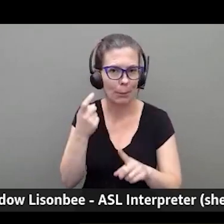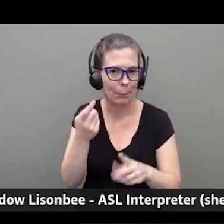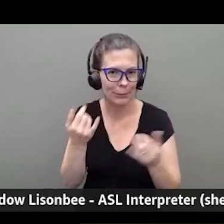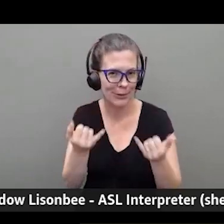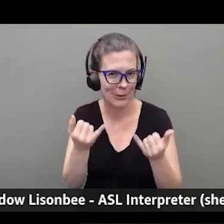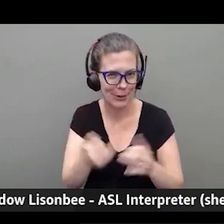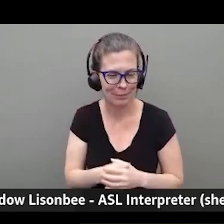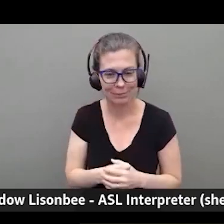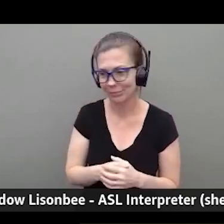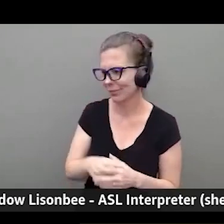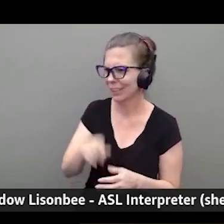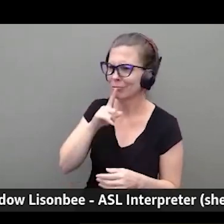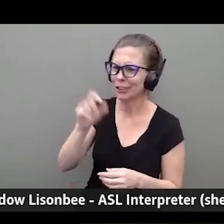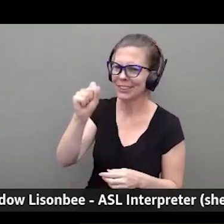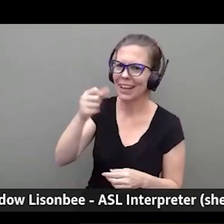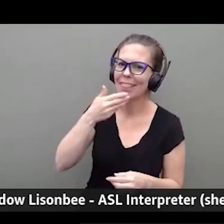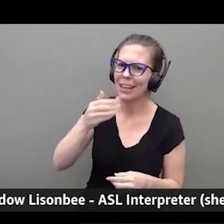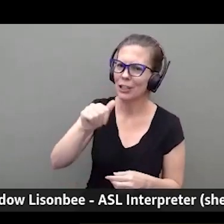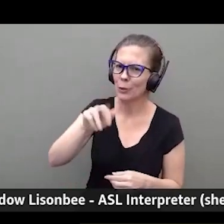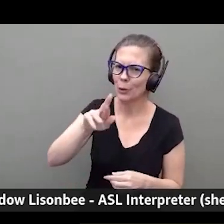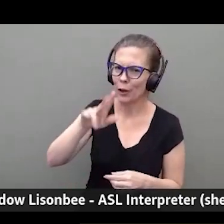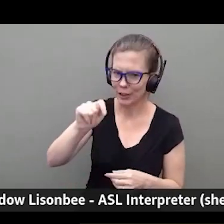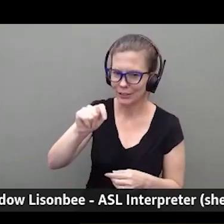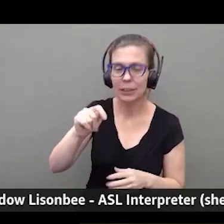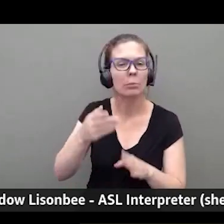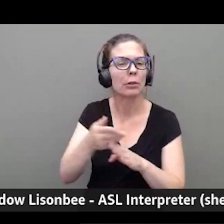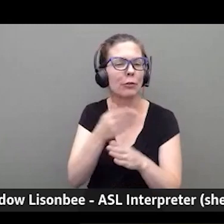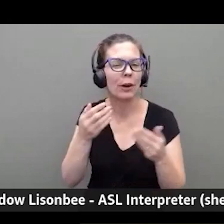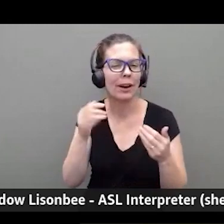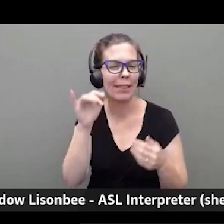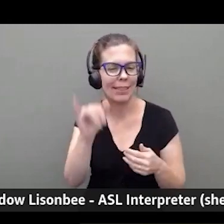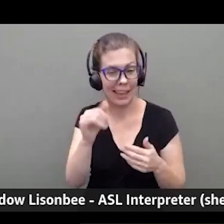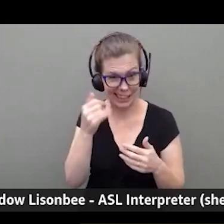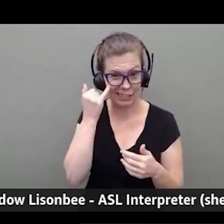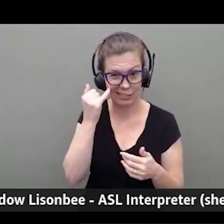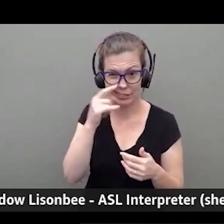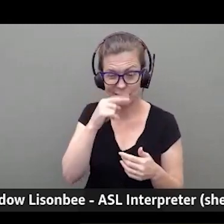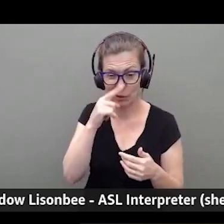today. Absolutely. Thanks, Art. Before I do that, if you don't mind,